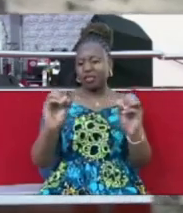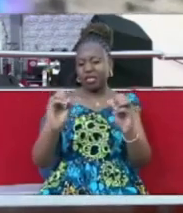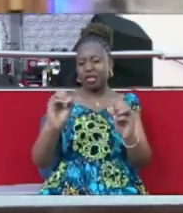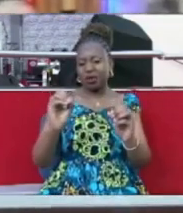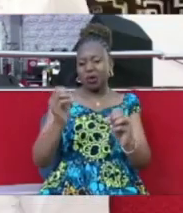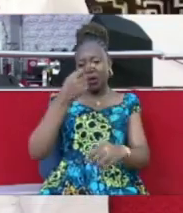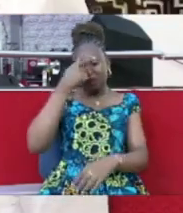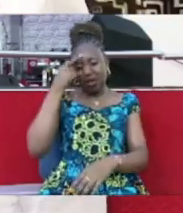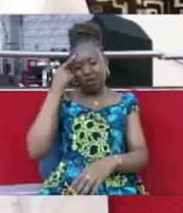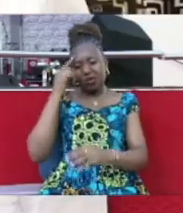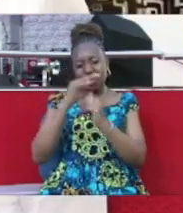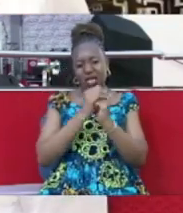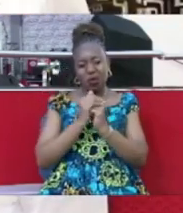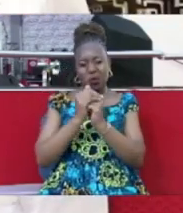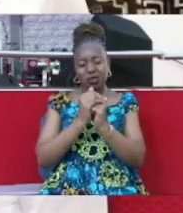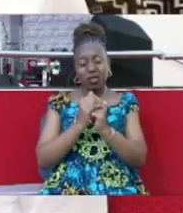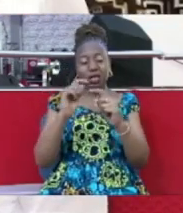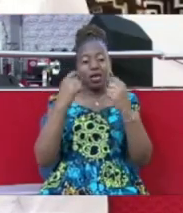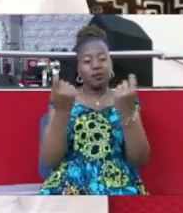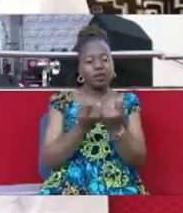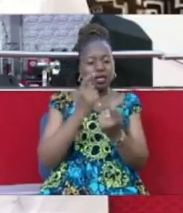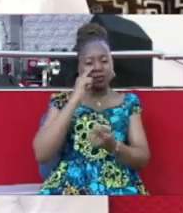imekauka. Praise the